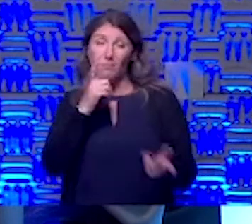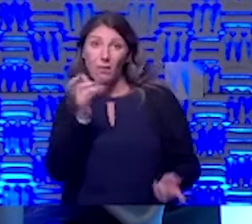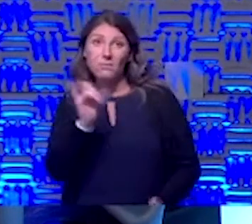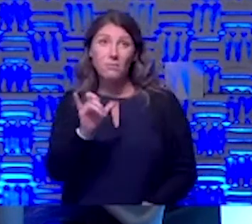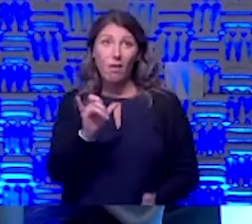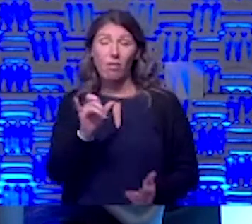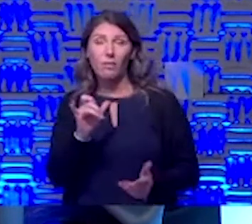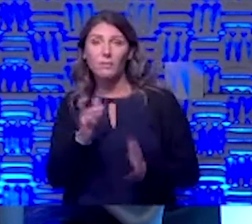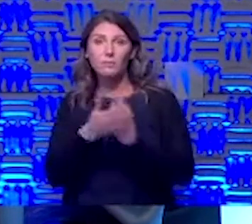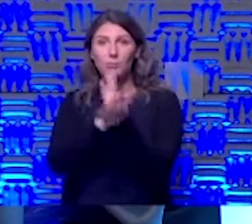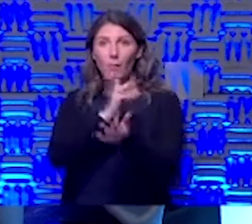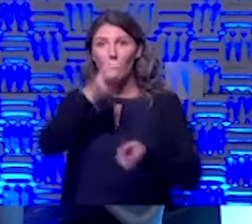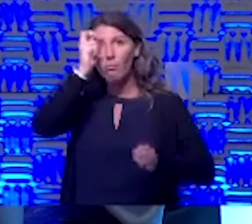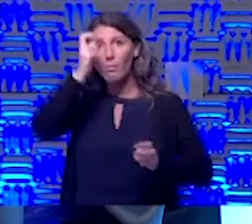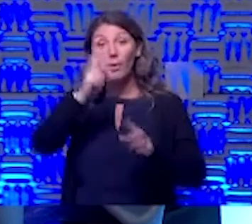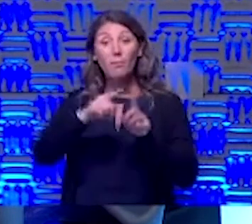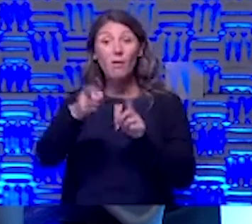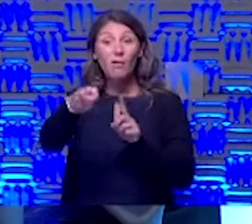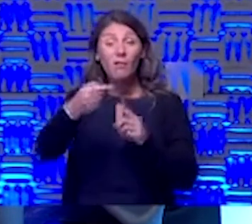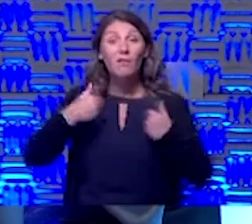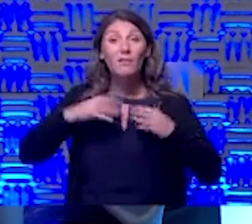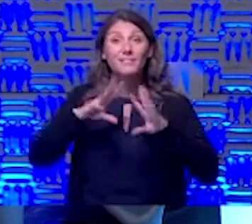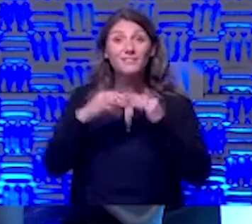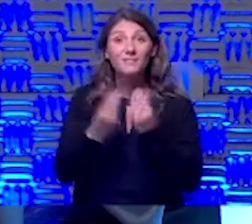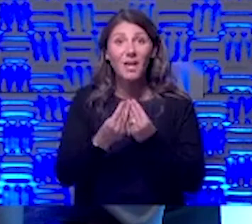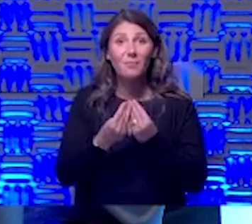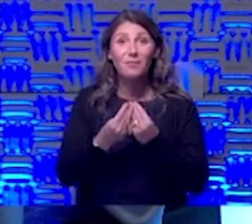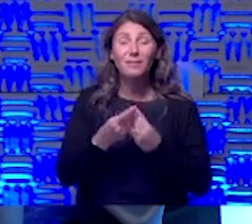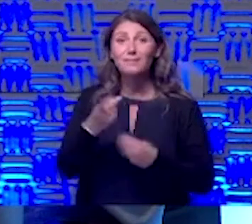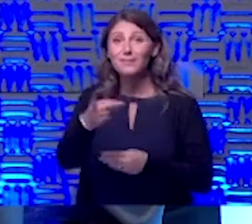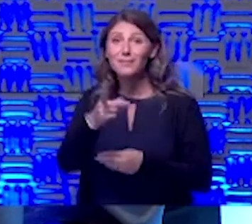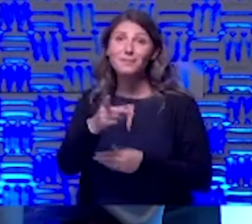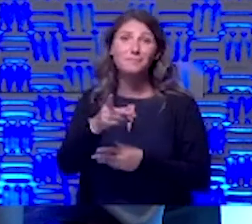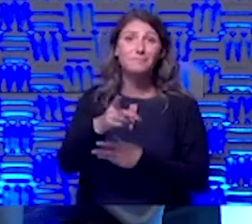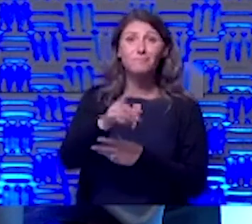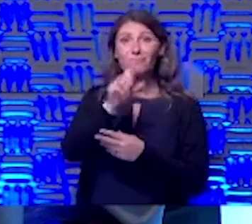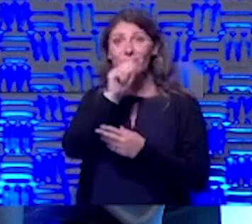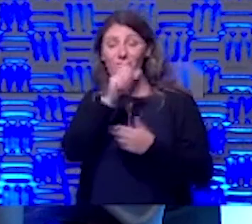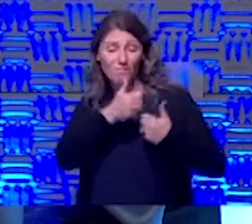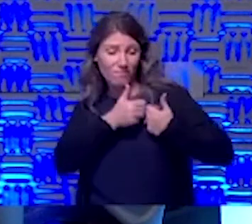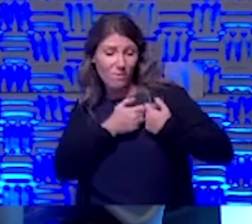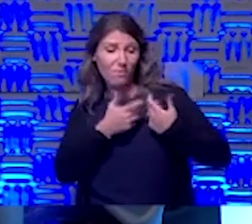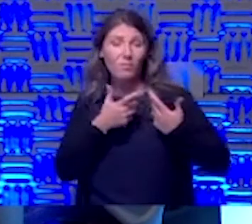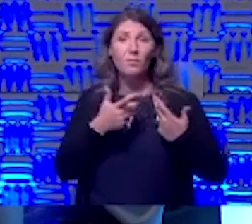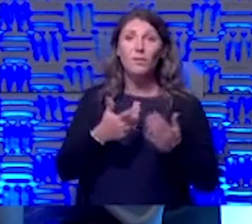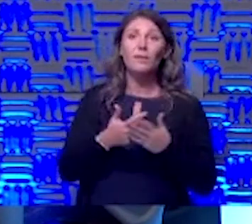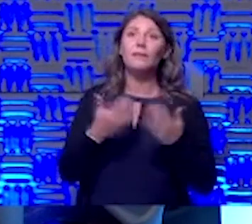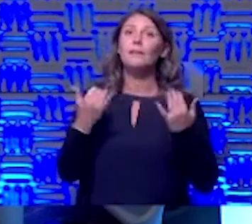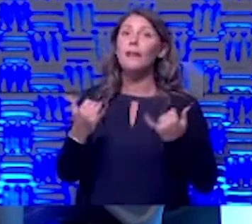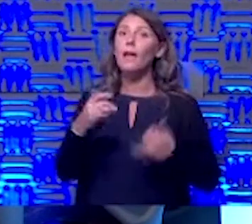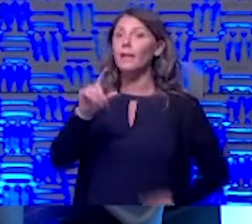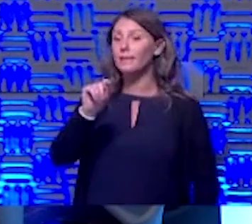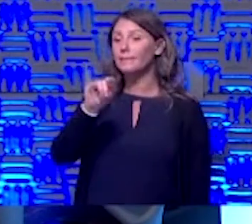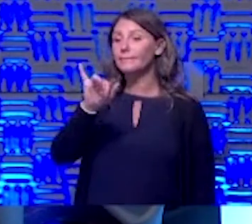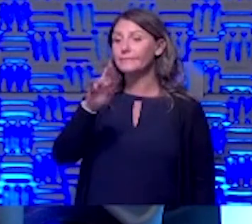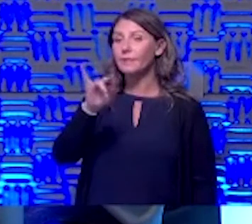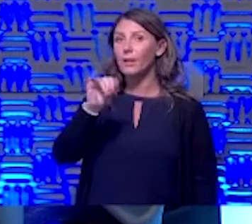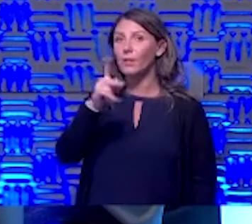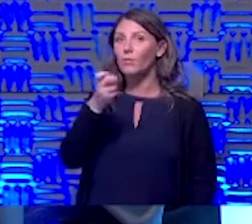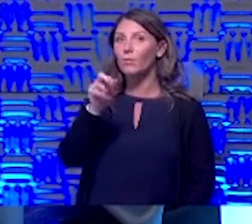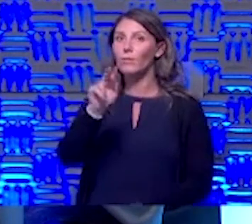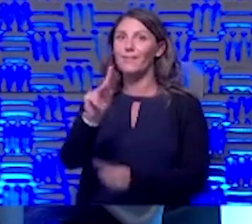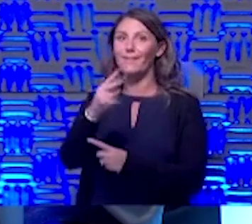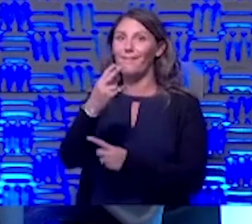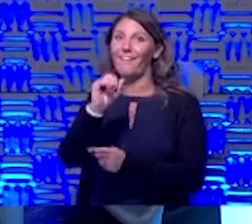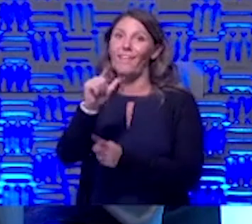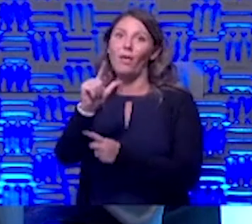family. And he has loved ones, and so we don't want anybody or anybody's loved ones to get sick. Now, Tyreek Hill can probably outrun the virus,